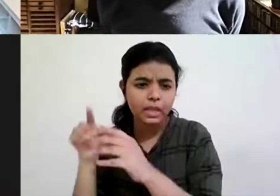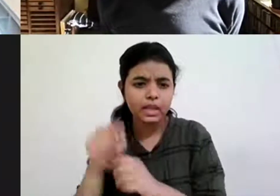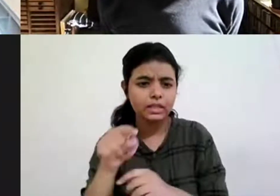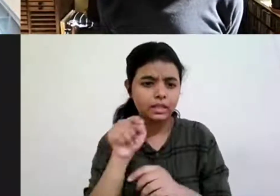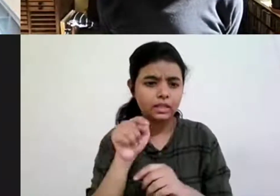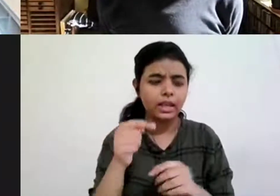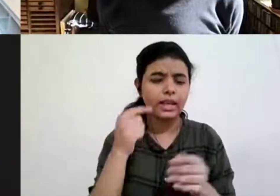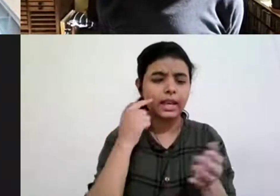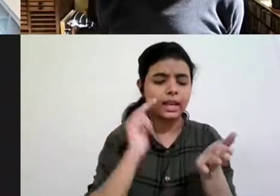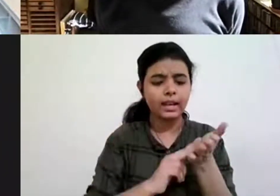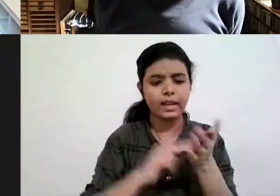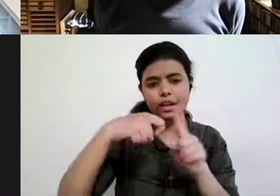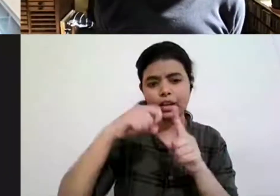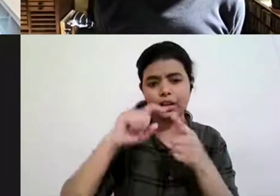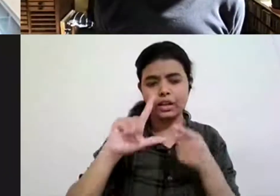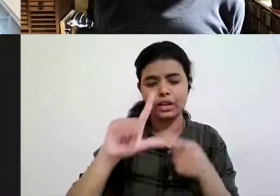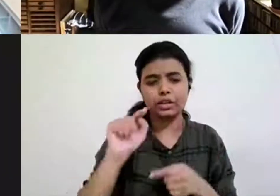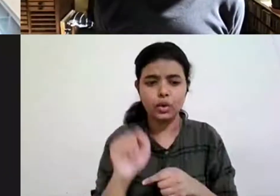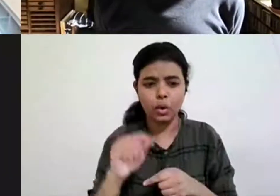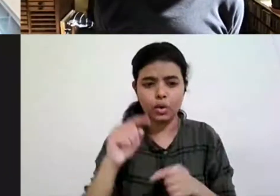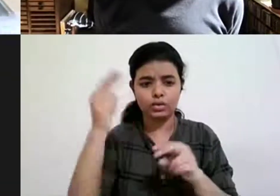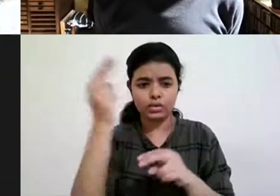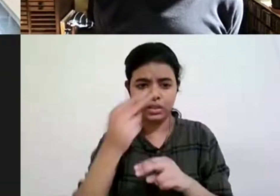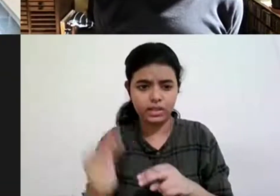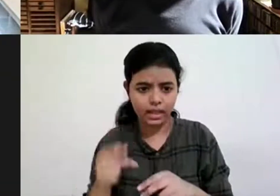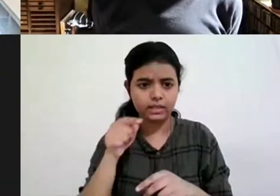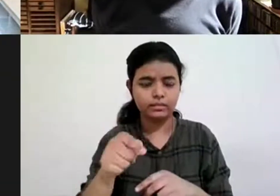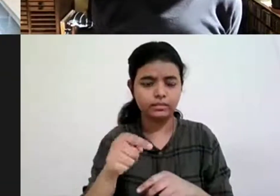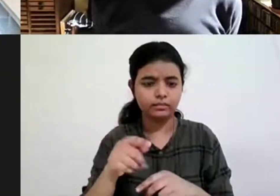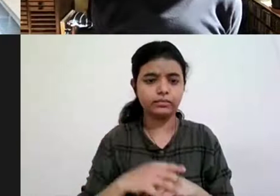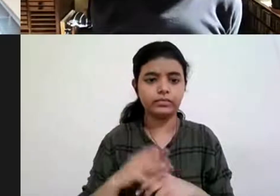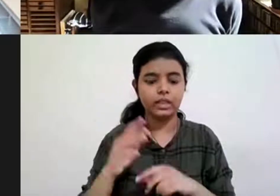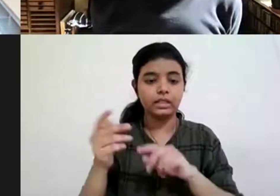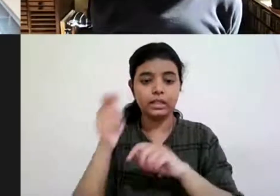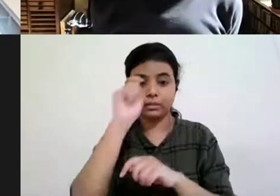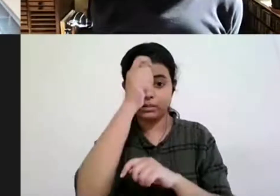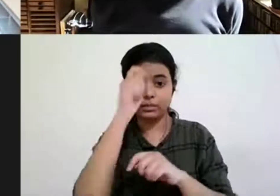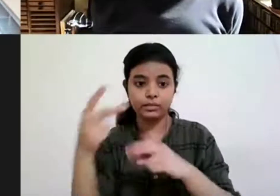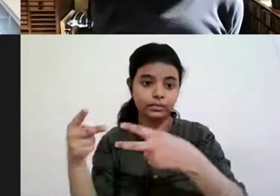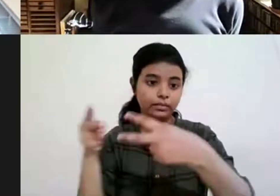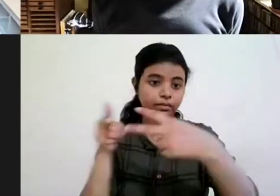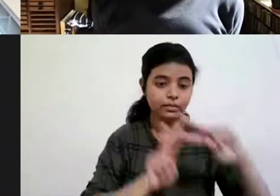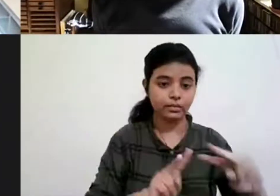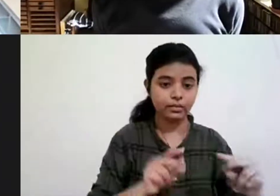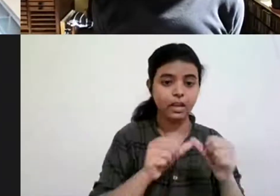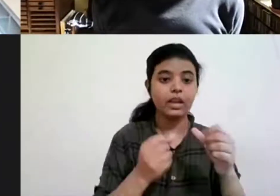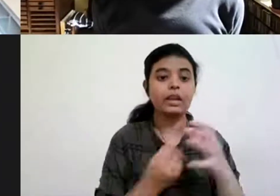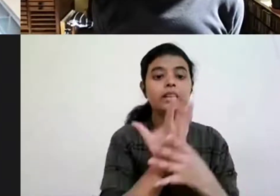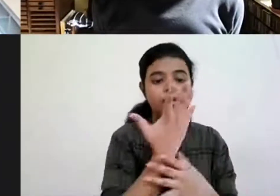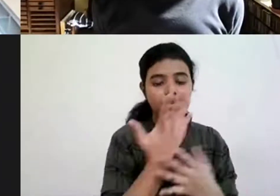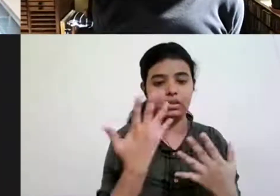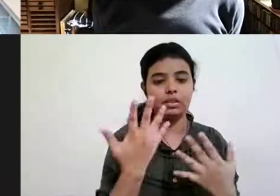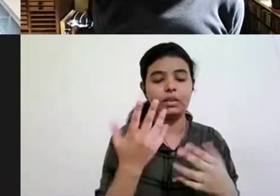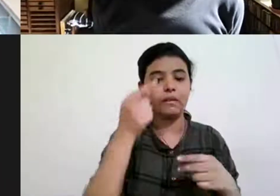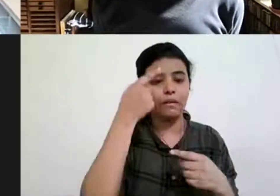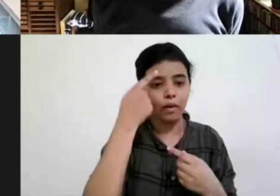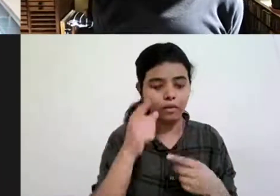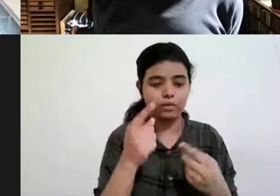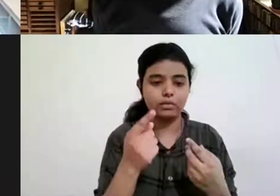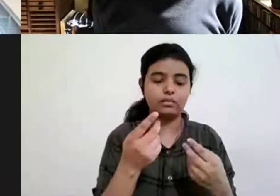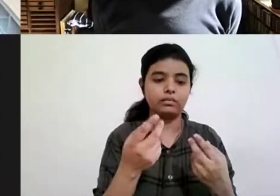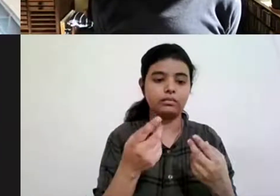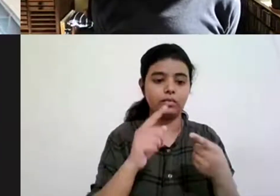is, and in English translation, it would be called the Agency for Inclusive Design. And